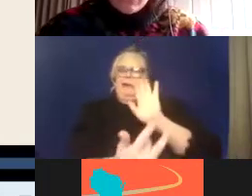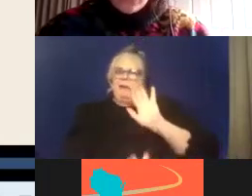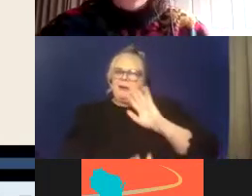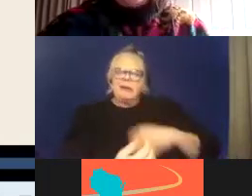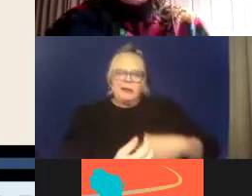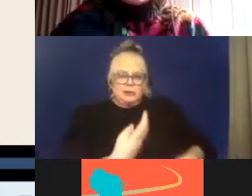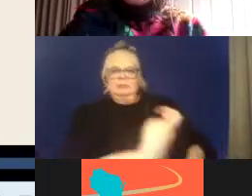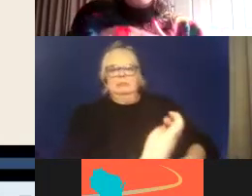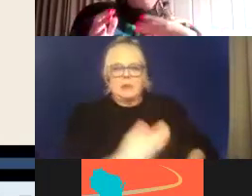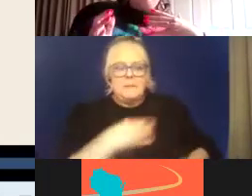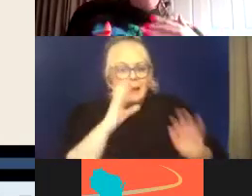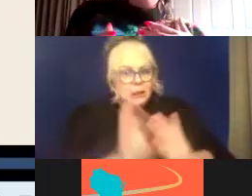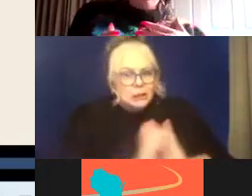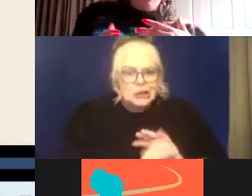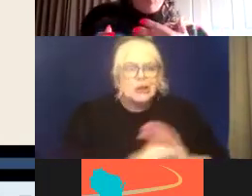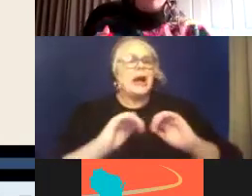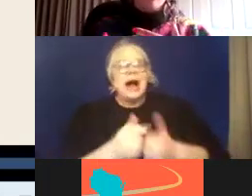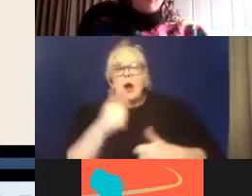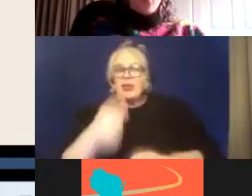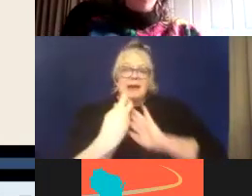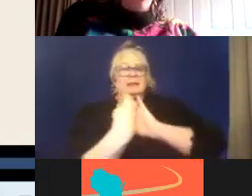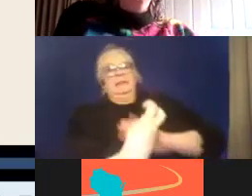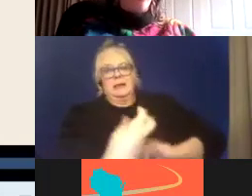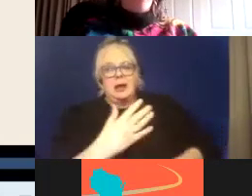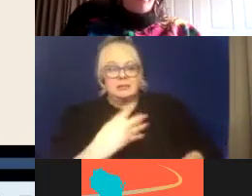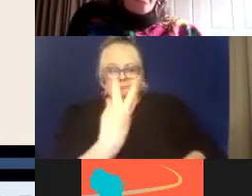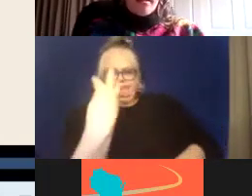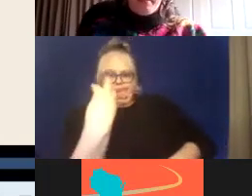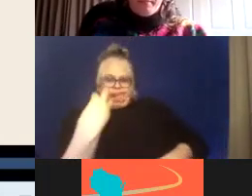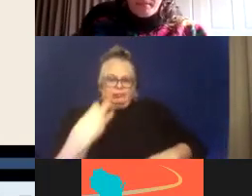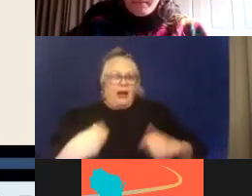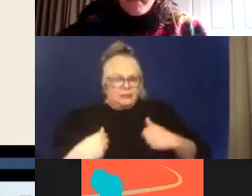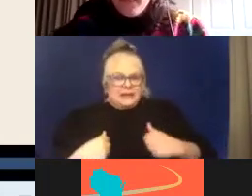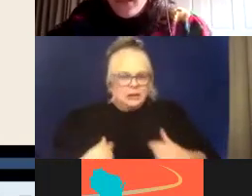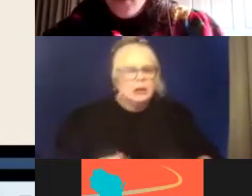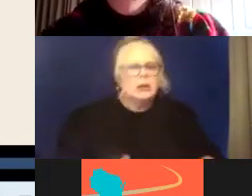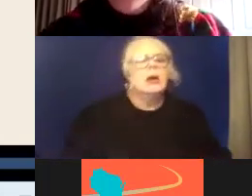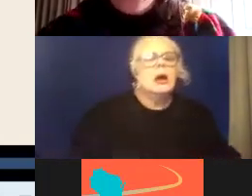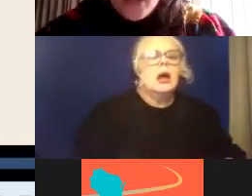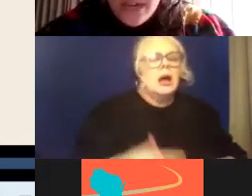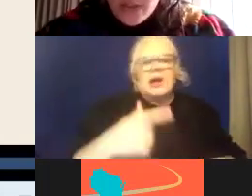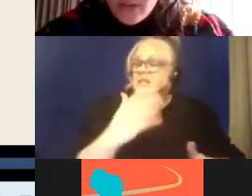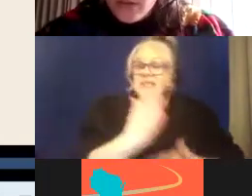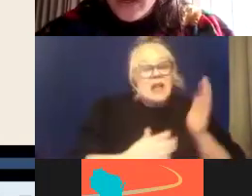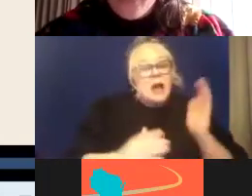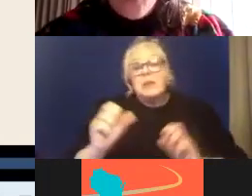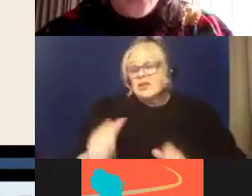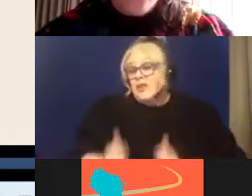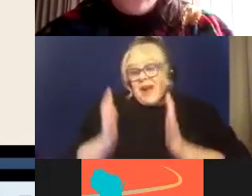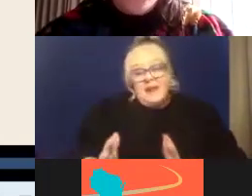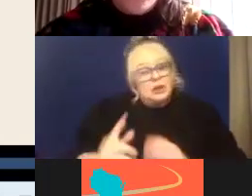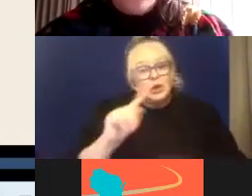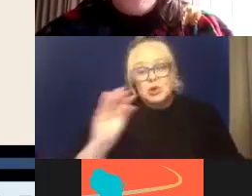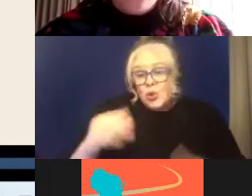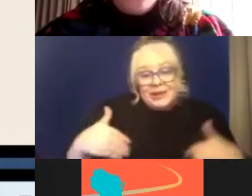upsetting, and understandably, these survivors may want to learn more about what happened to them. For some survivors, learning more about